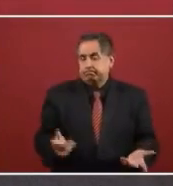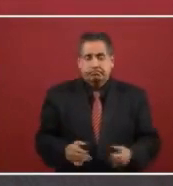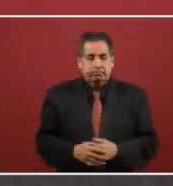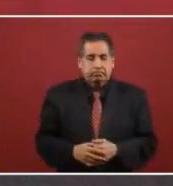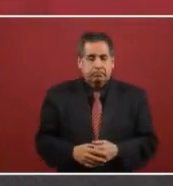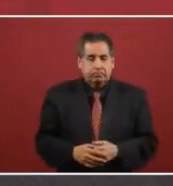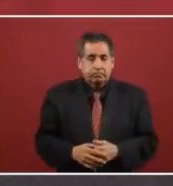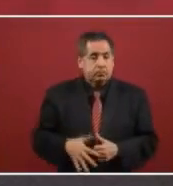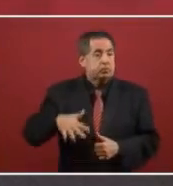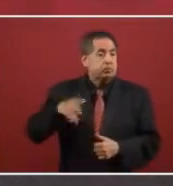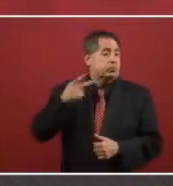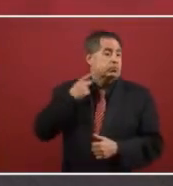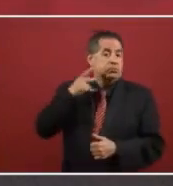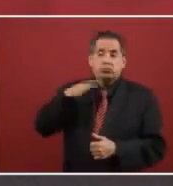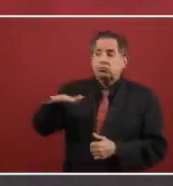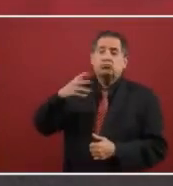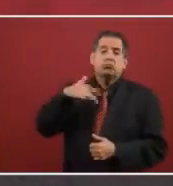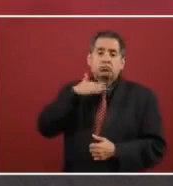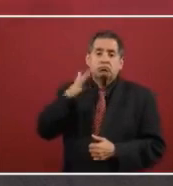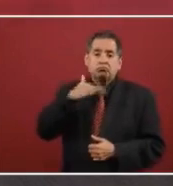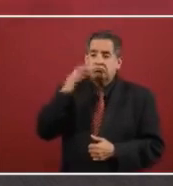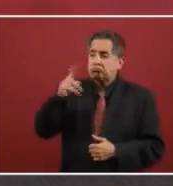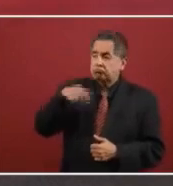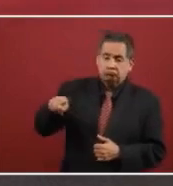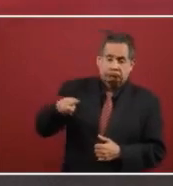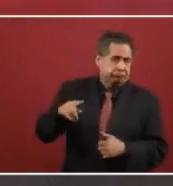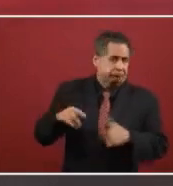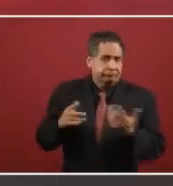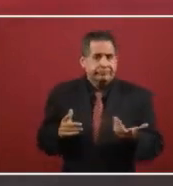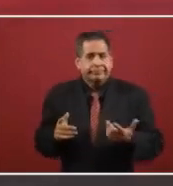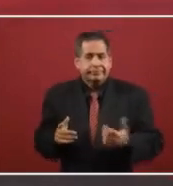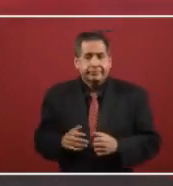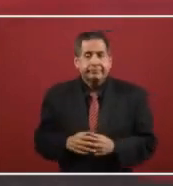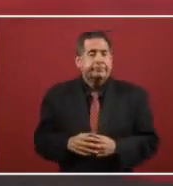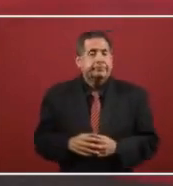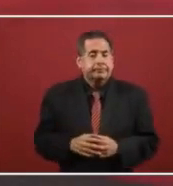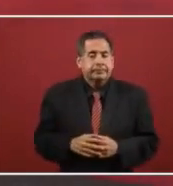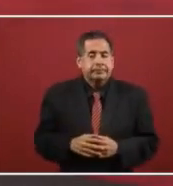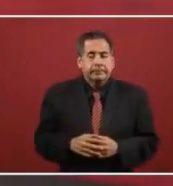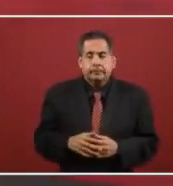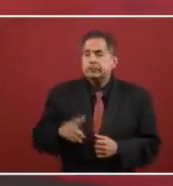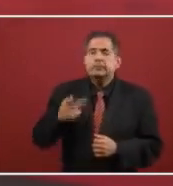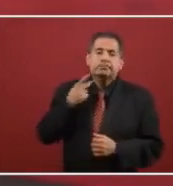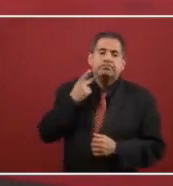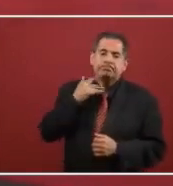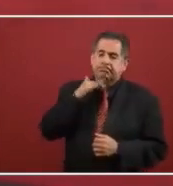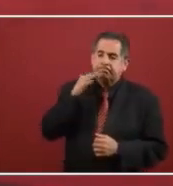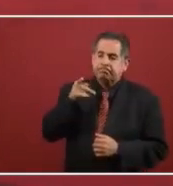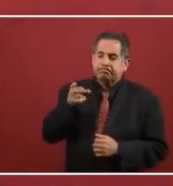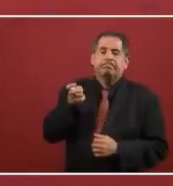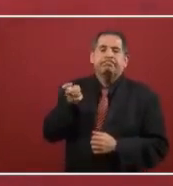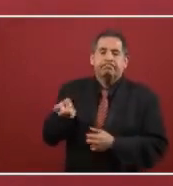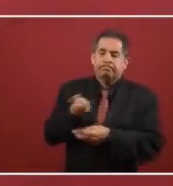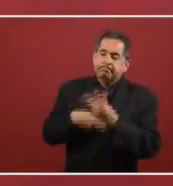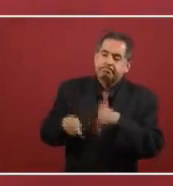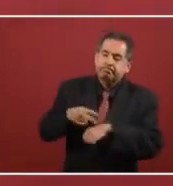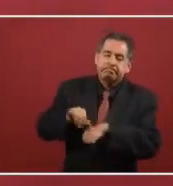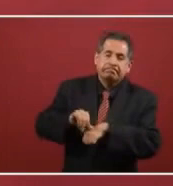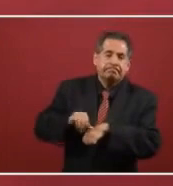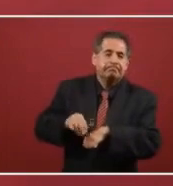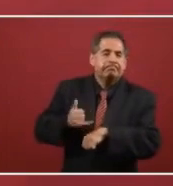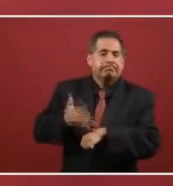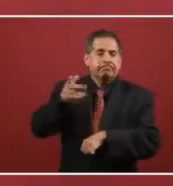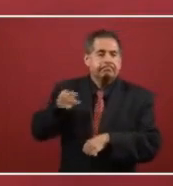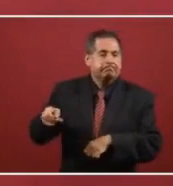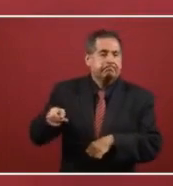La corrupción política The corrupt politics la causa is the cause, principal